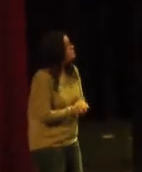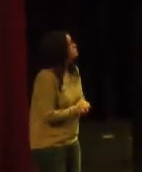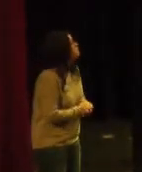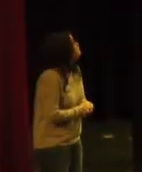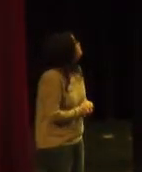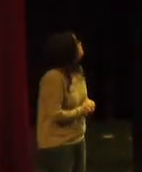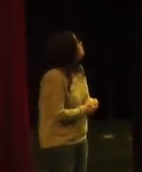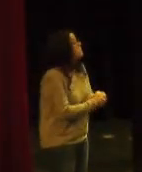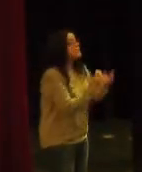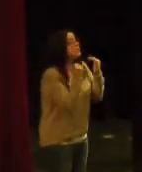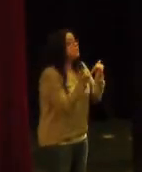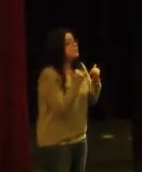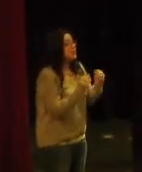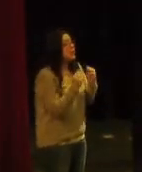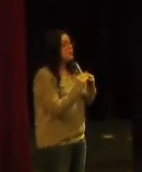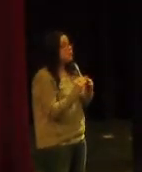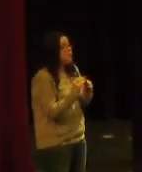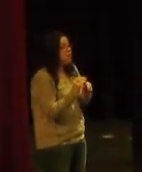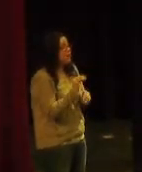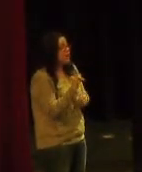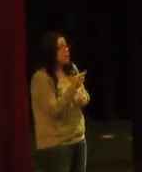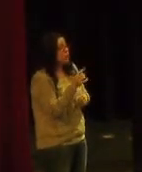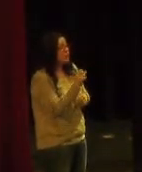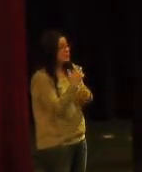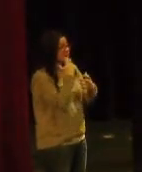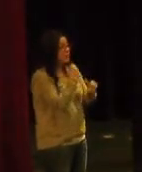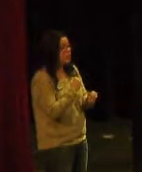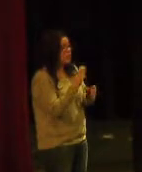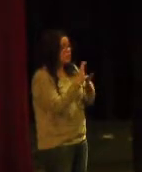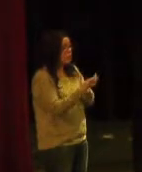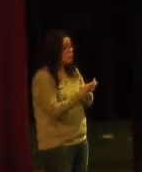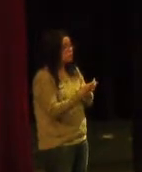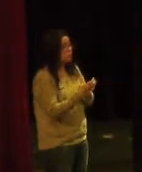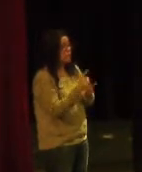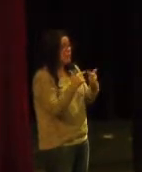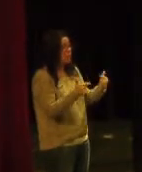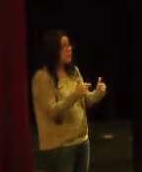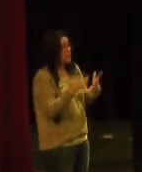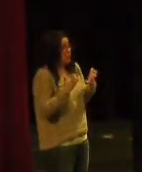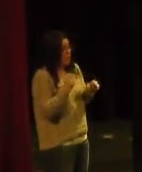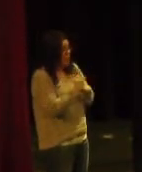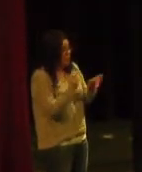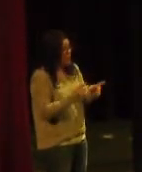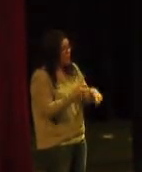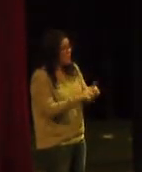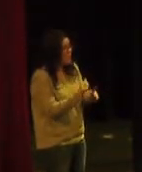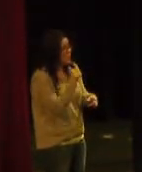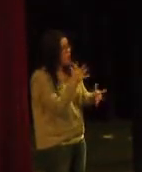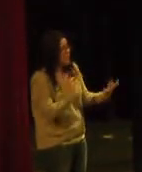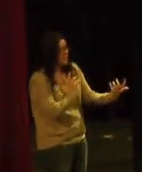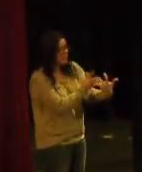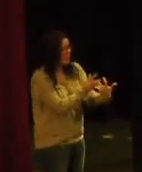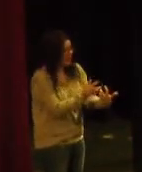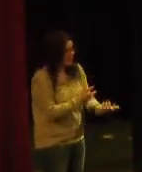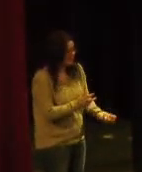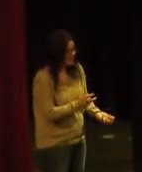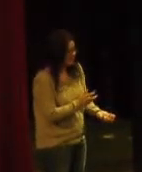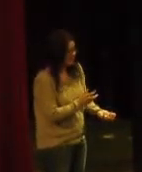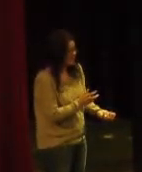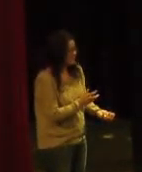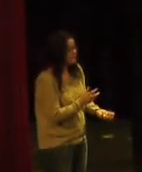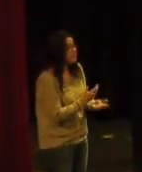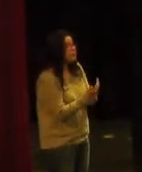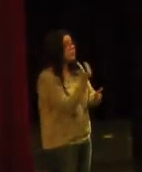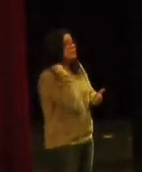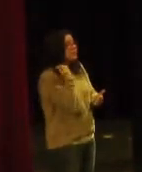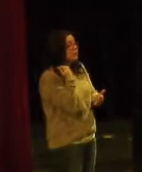Today, more immigrants value their culture, values, and language. They desire to work here, but they don't necessarily desire to assimilate. Now, back in